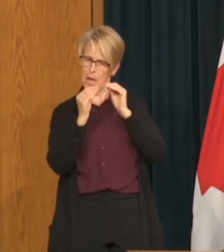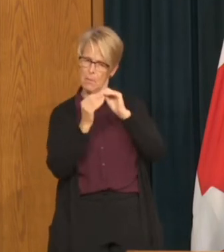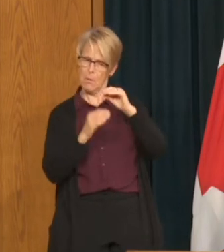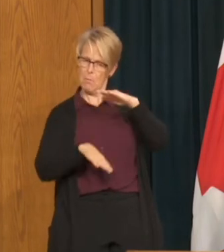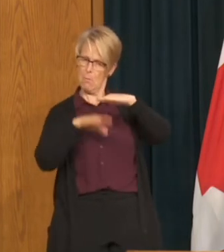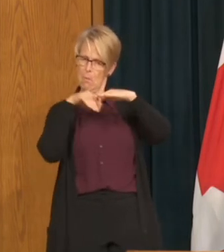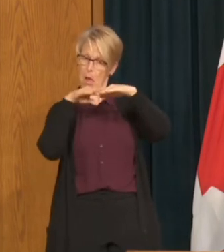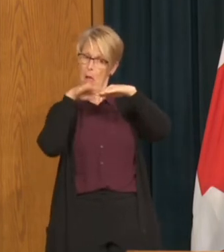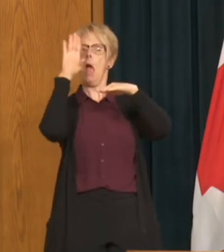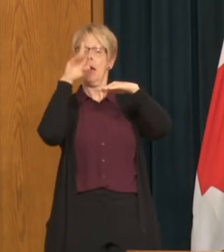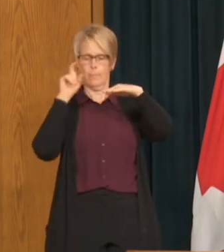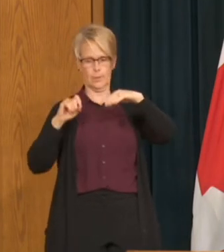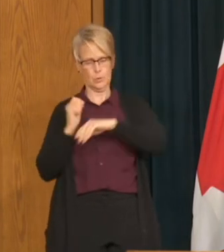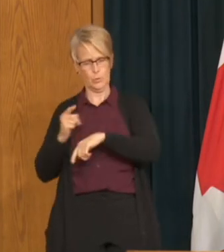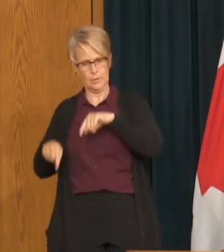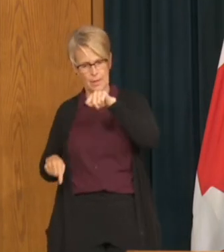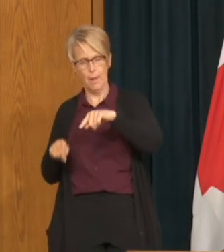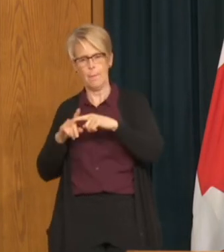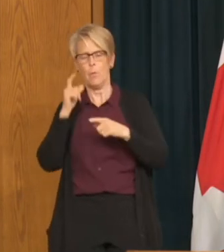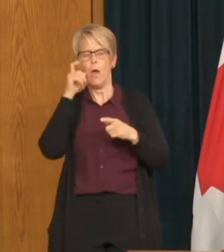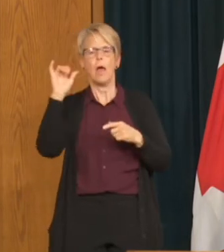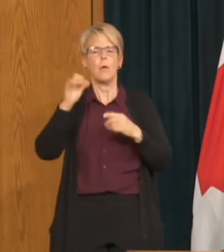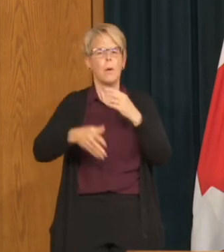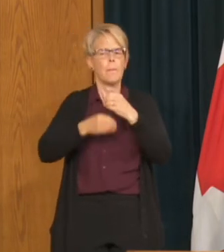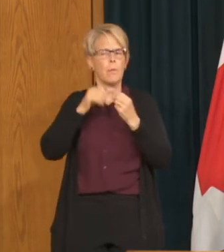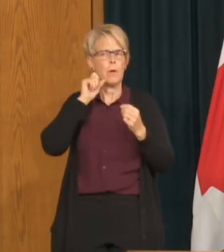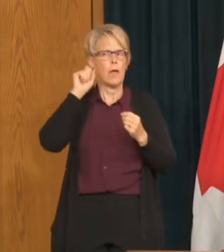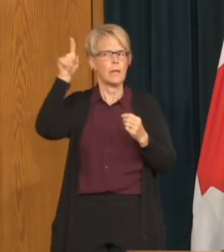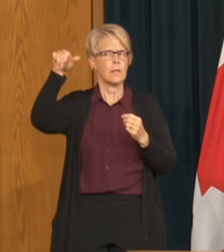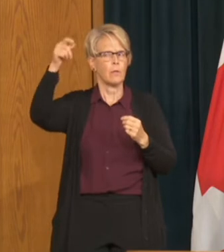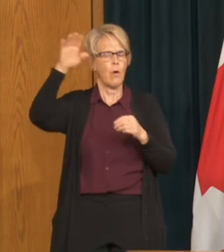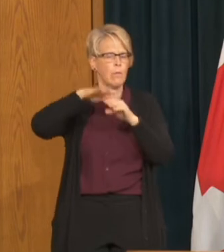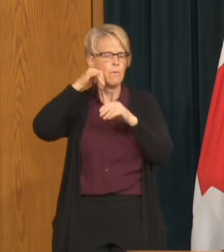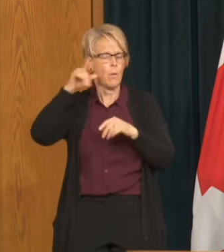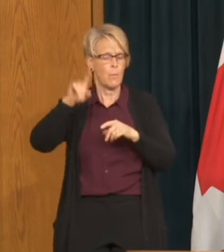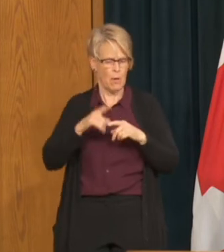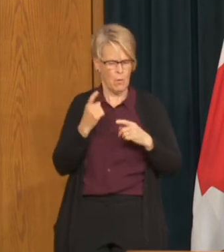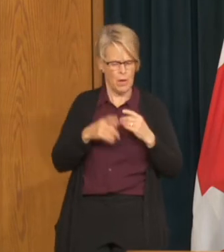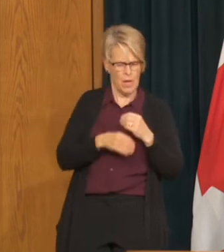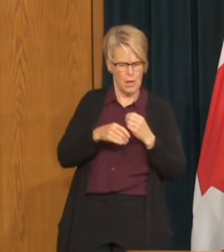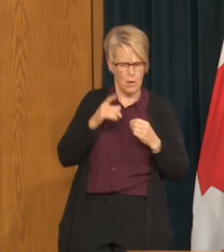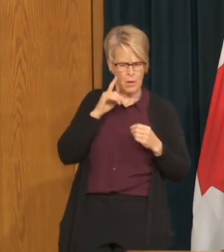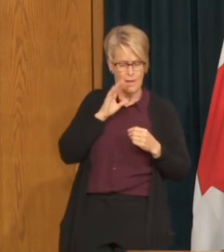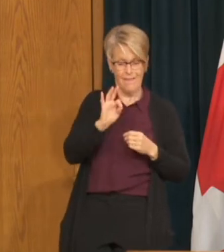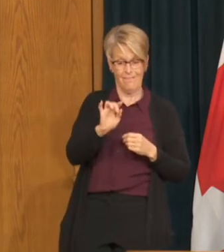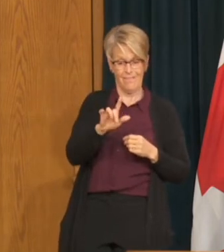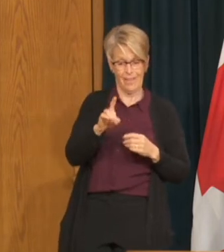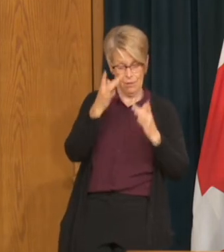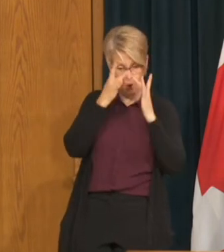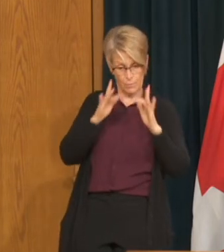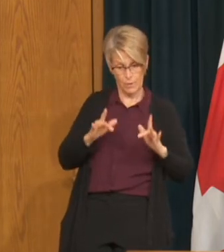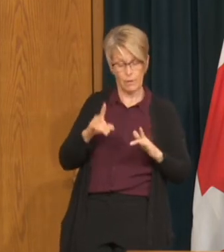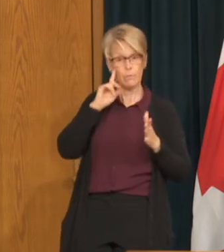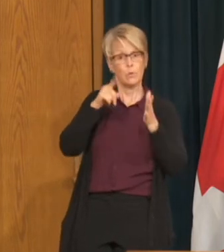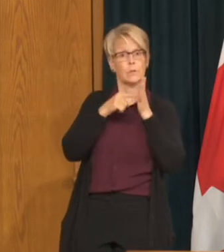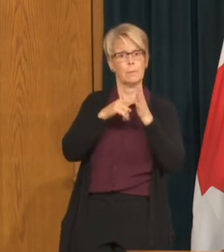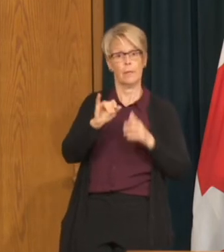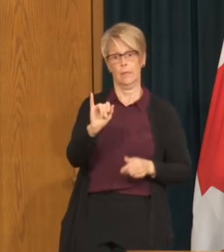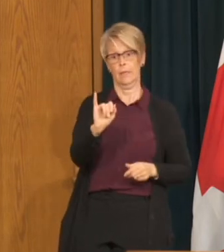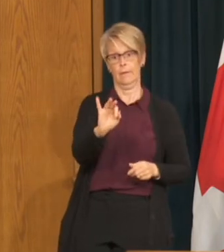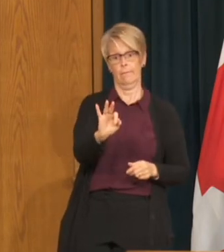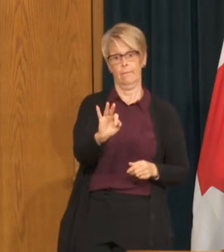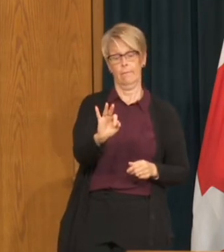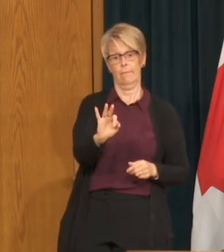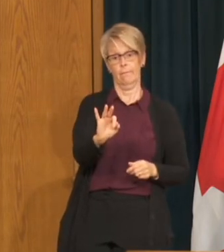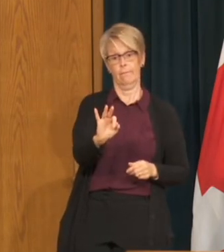would mention before I do pass it off to Rashad is one of the other things that would determine the use of the field hospitals is, for example, if we